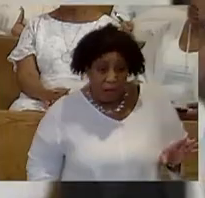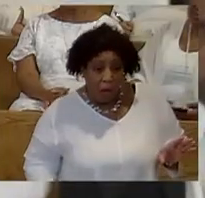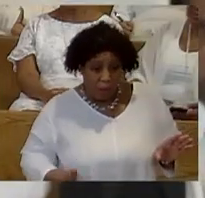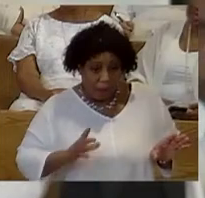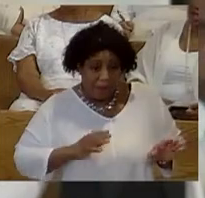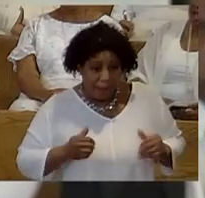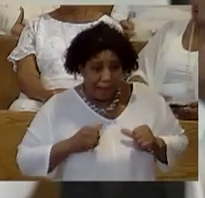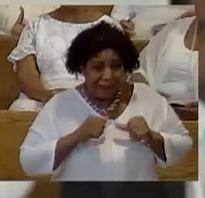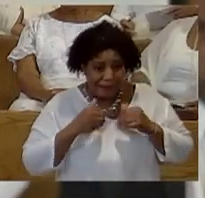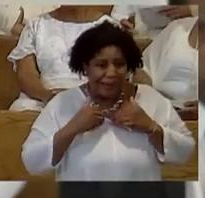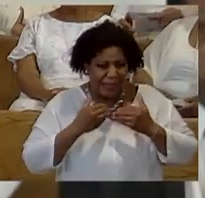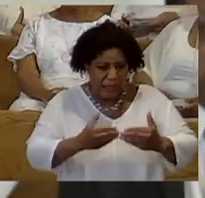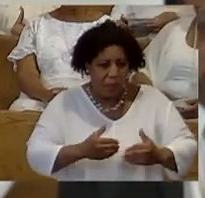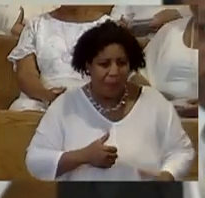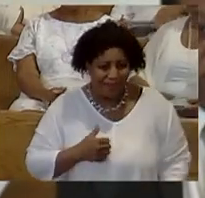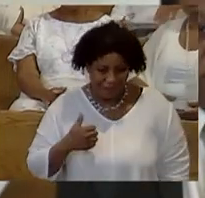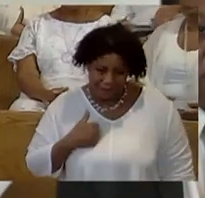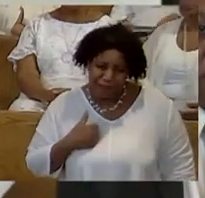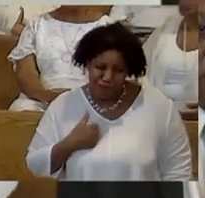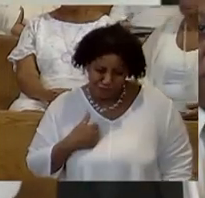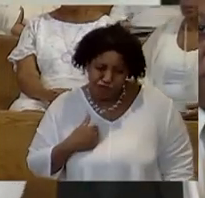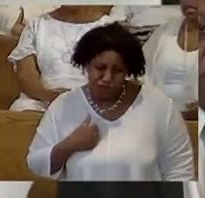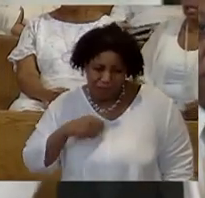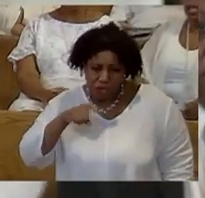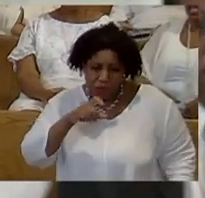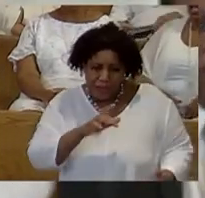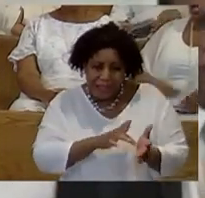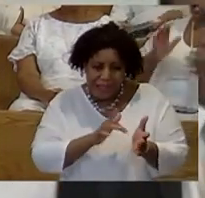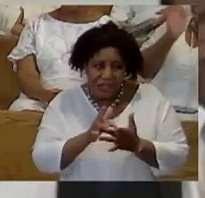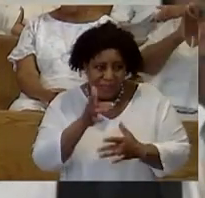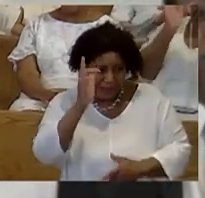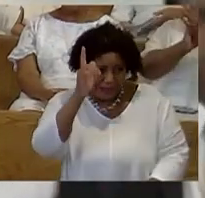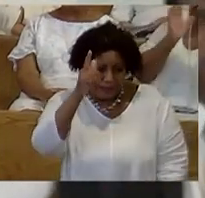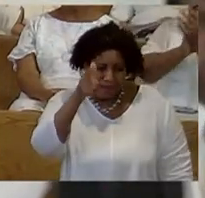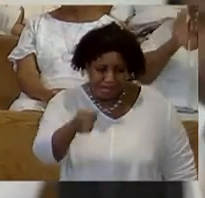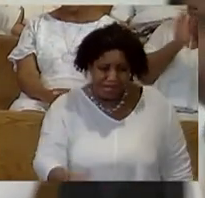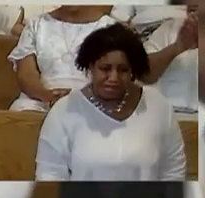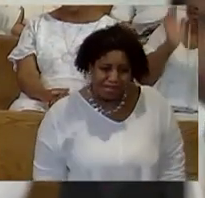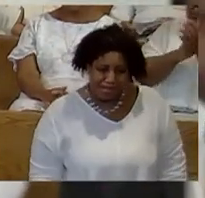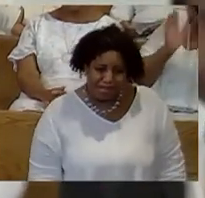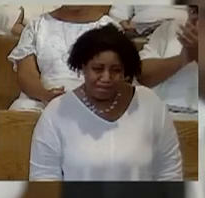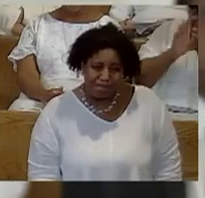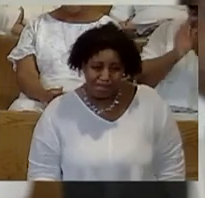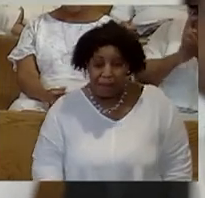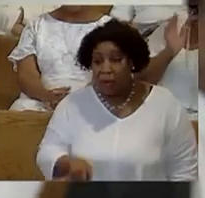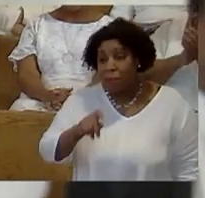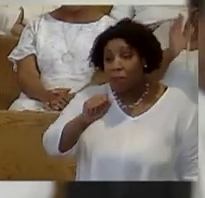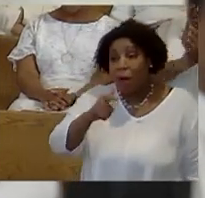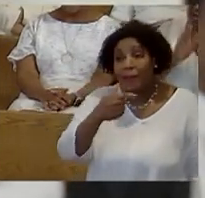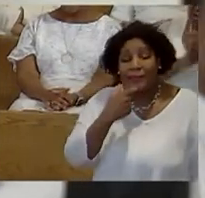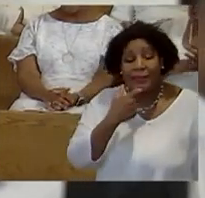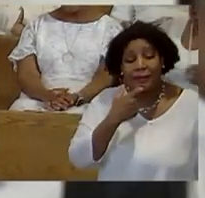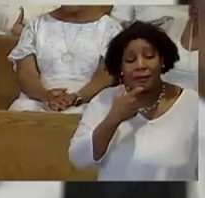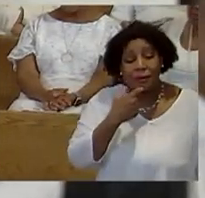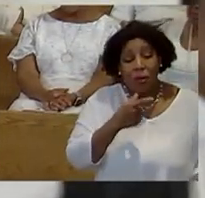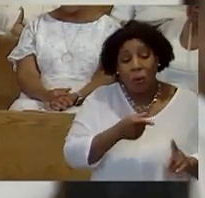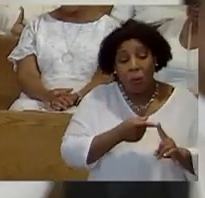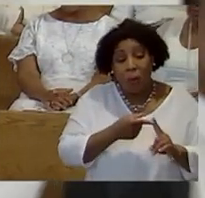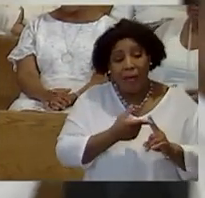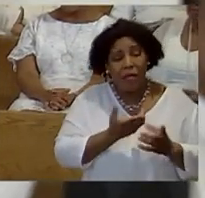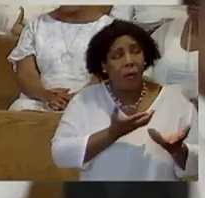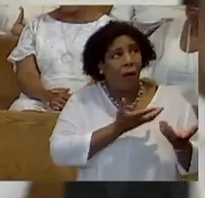on living. You're going to need Jesus. And let me tell you why Paul says, he said, because when you get to